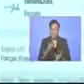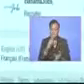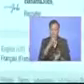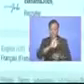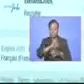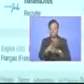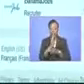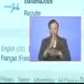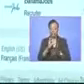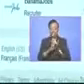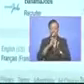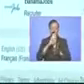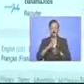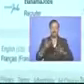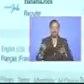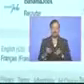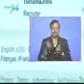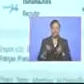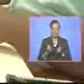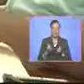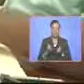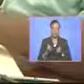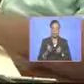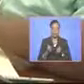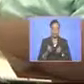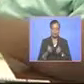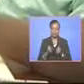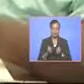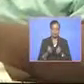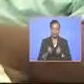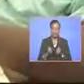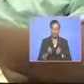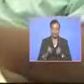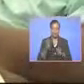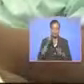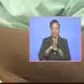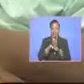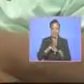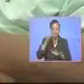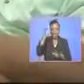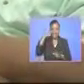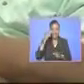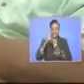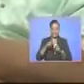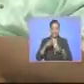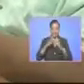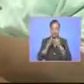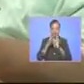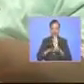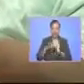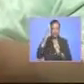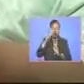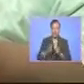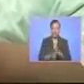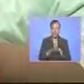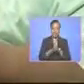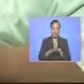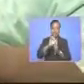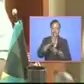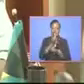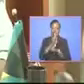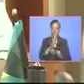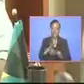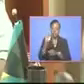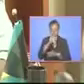And that Facebook page is manned 24 hours a day. The labor head says the department will also be assisting job seekers with resume